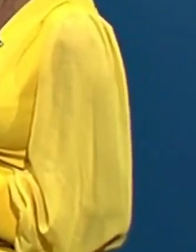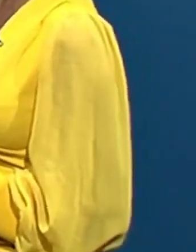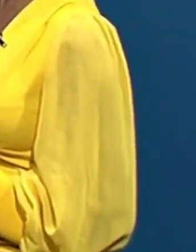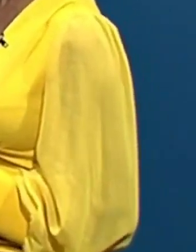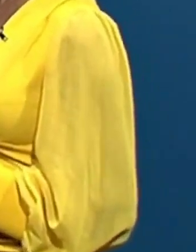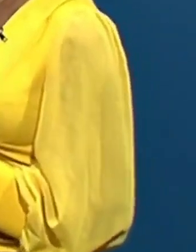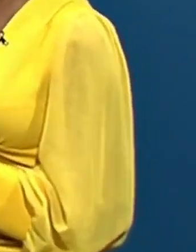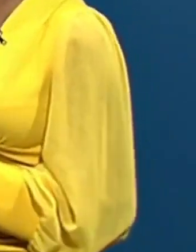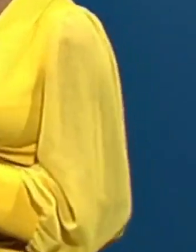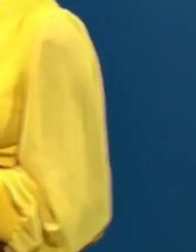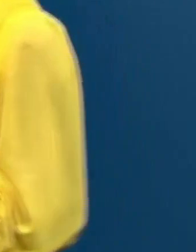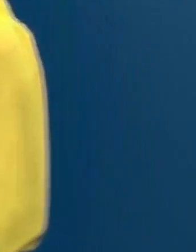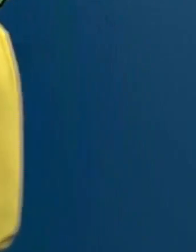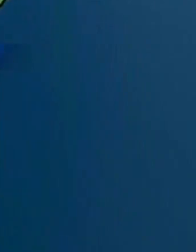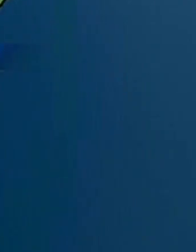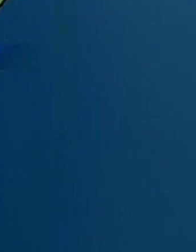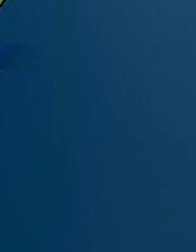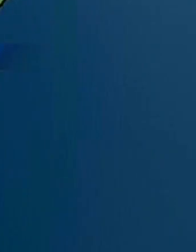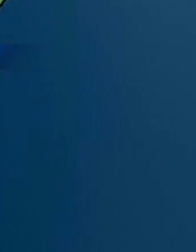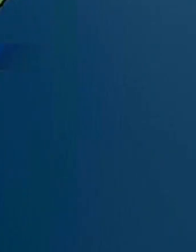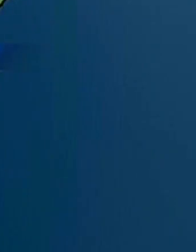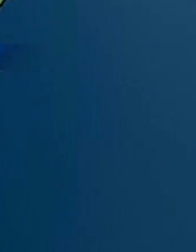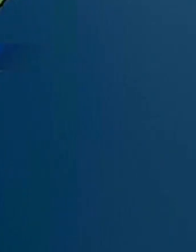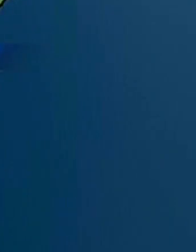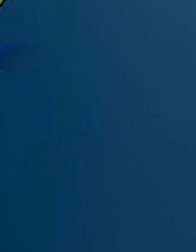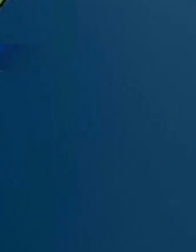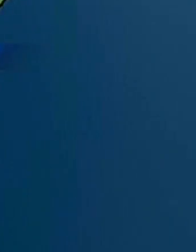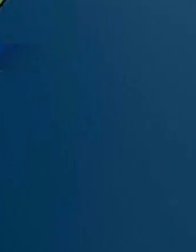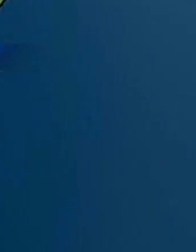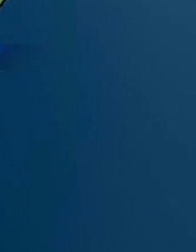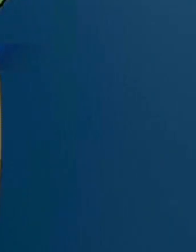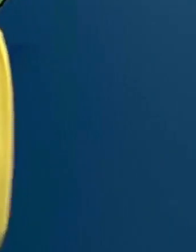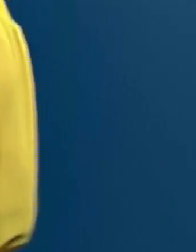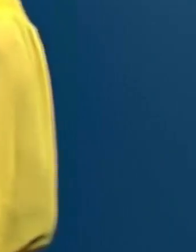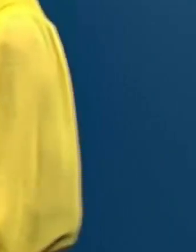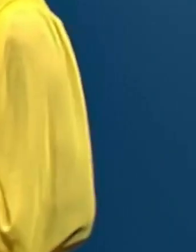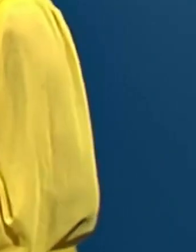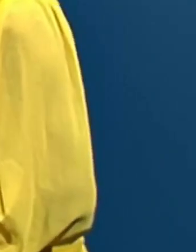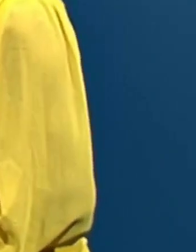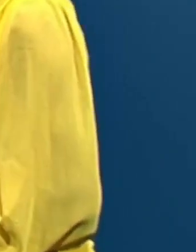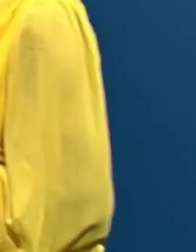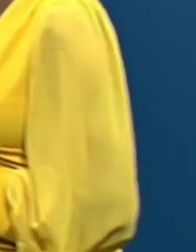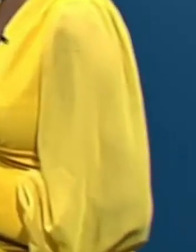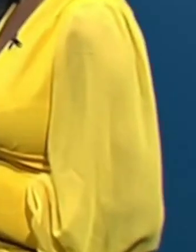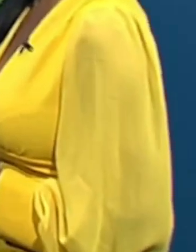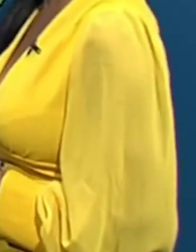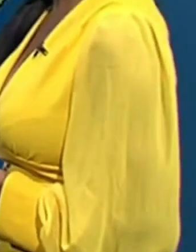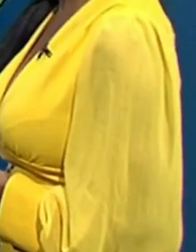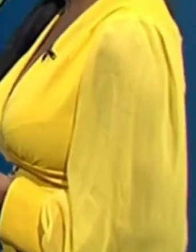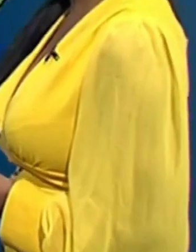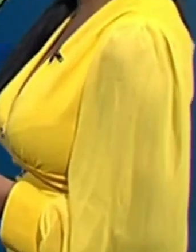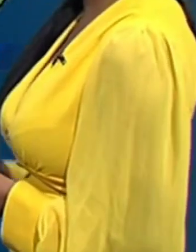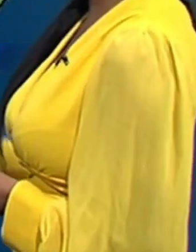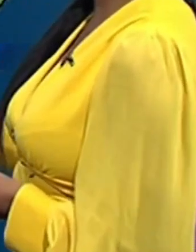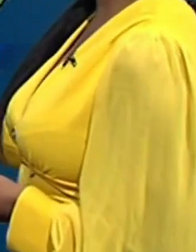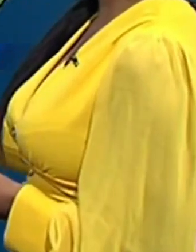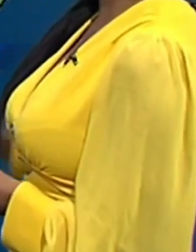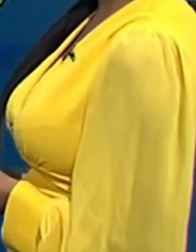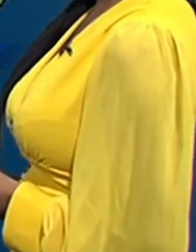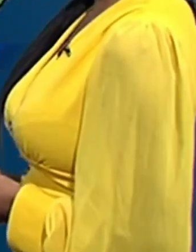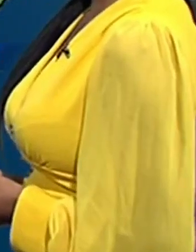mo province re lebala bophirima jwa province go tla nna le tlhabo ya letsatsi Gqeberha ka digata di le 14 go ya go di le 26